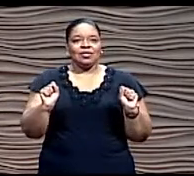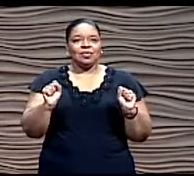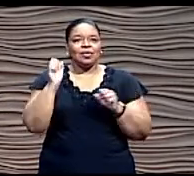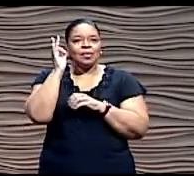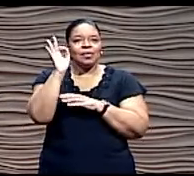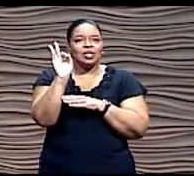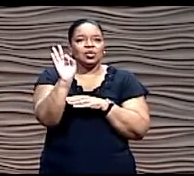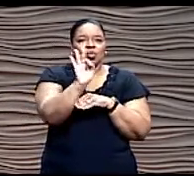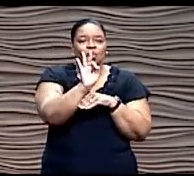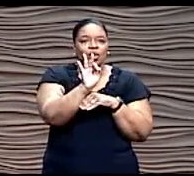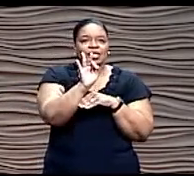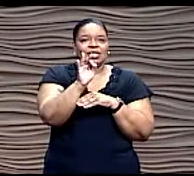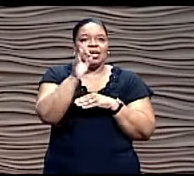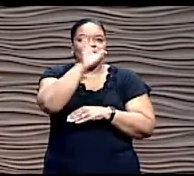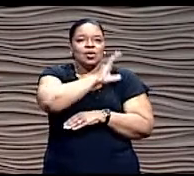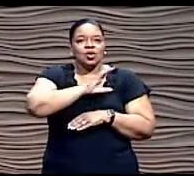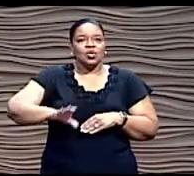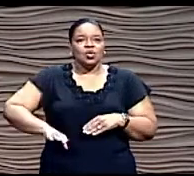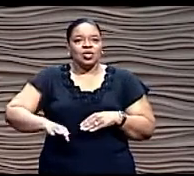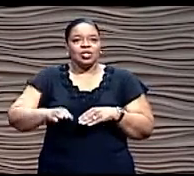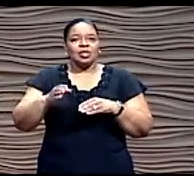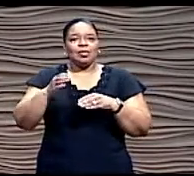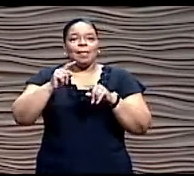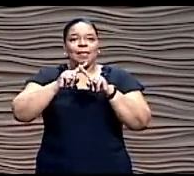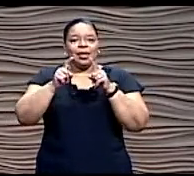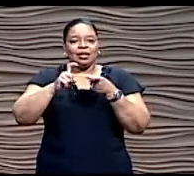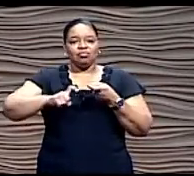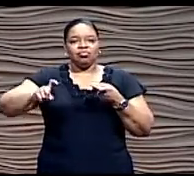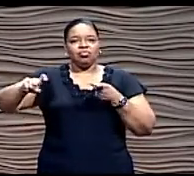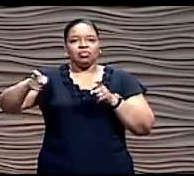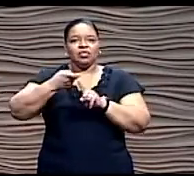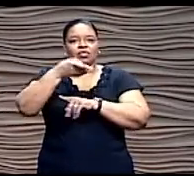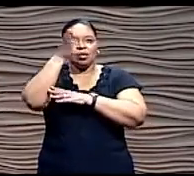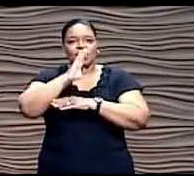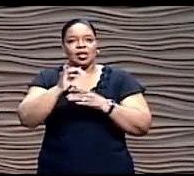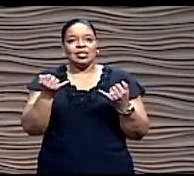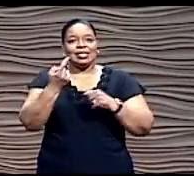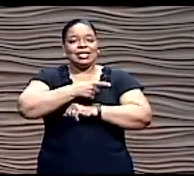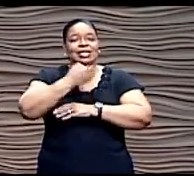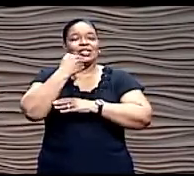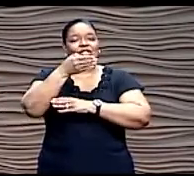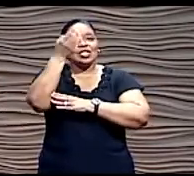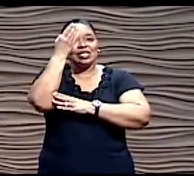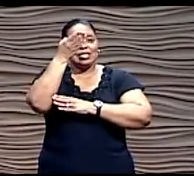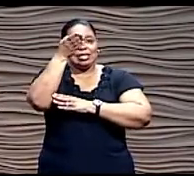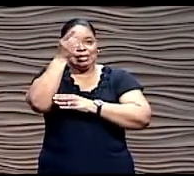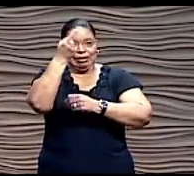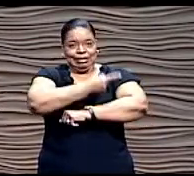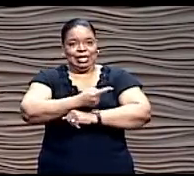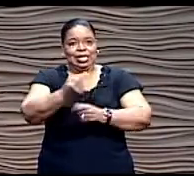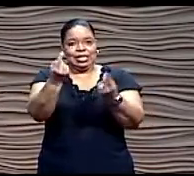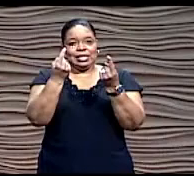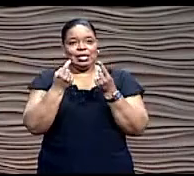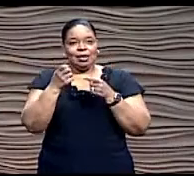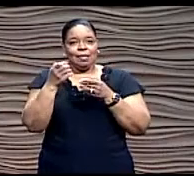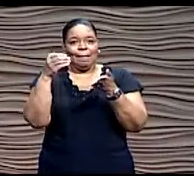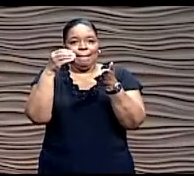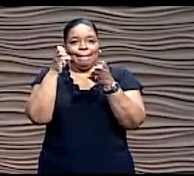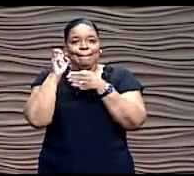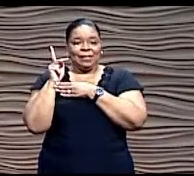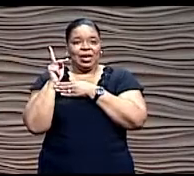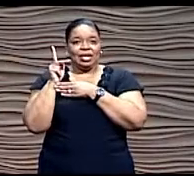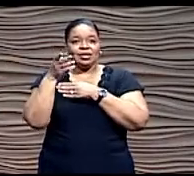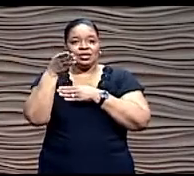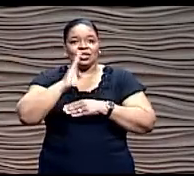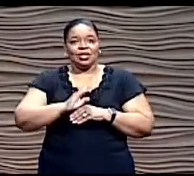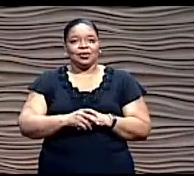Pastor West, I'm a Christian, but I've strayed away from God. Today is a good day to come back to him. Come back